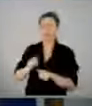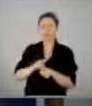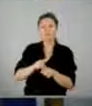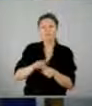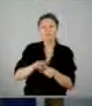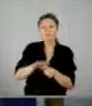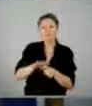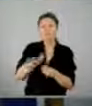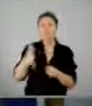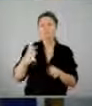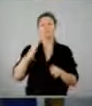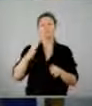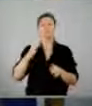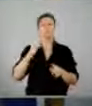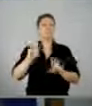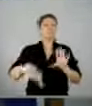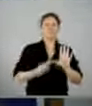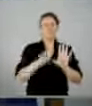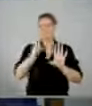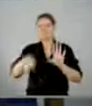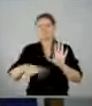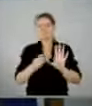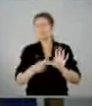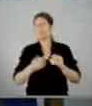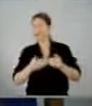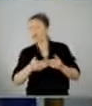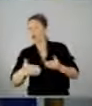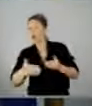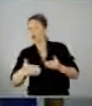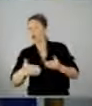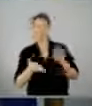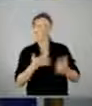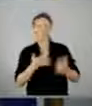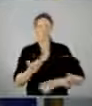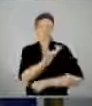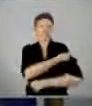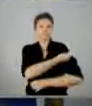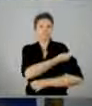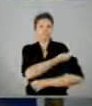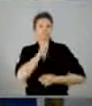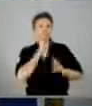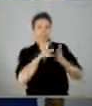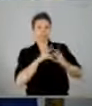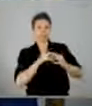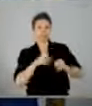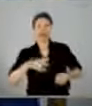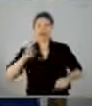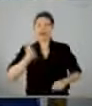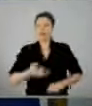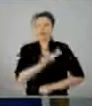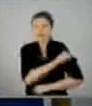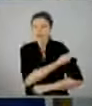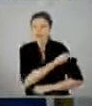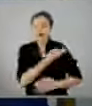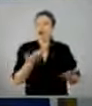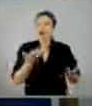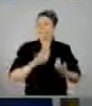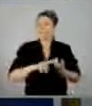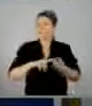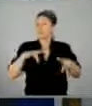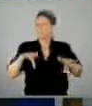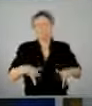by, including the duration, how long these vaccines actually provide protection for. But on the balance of the evidence, we have